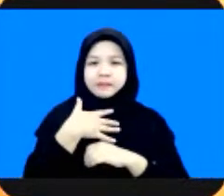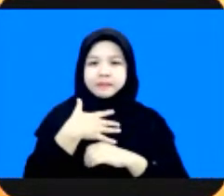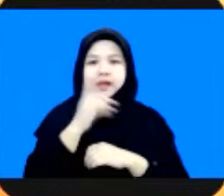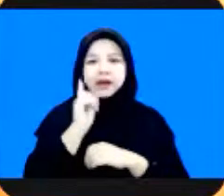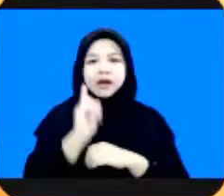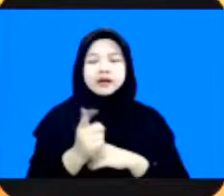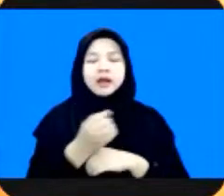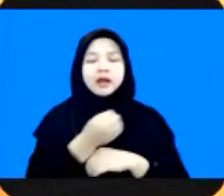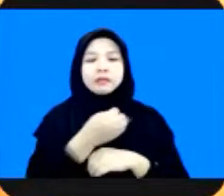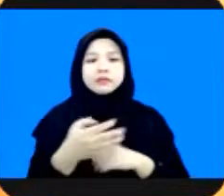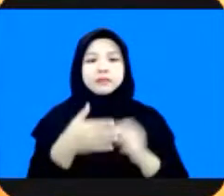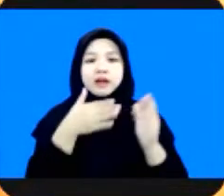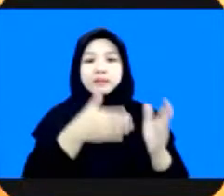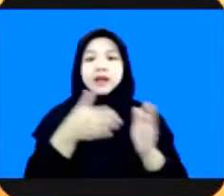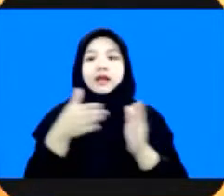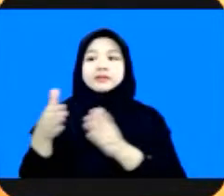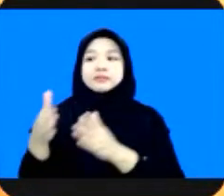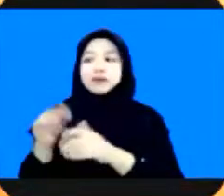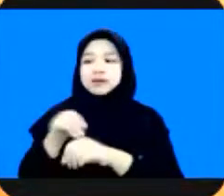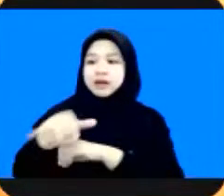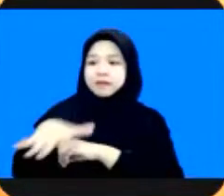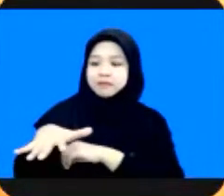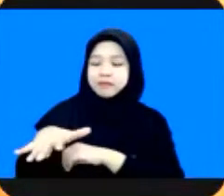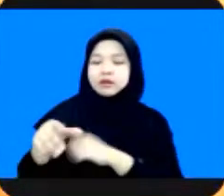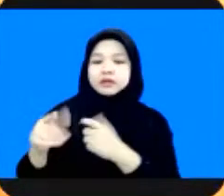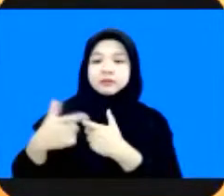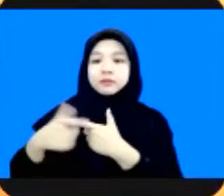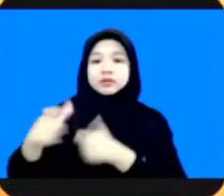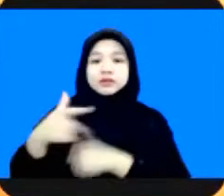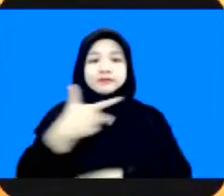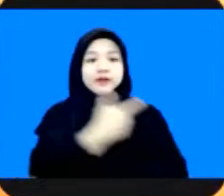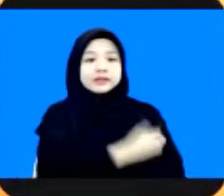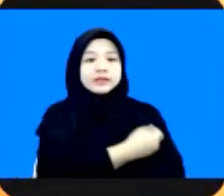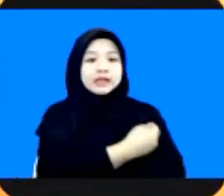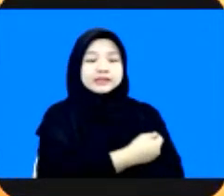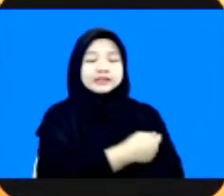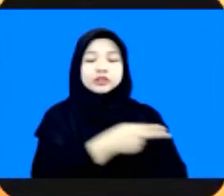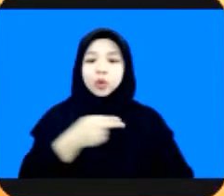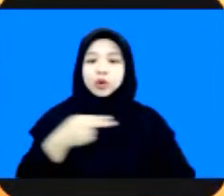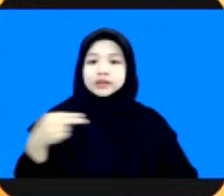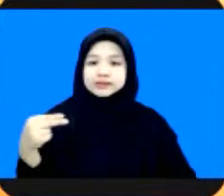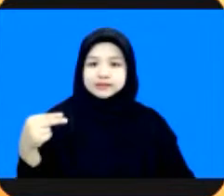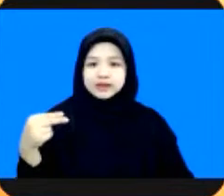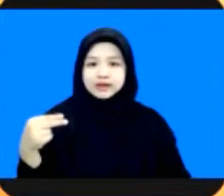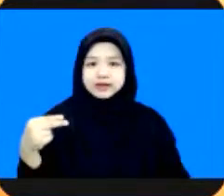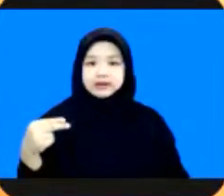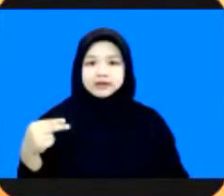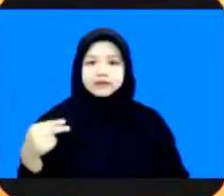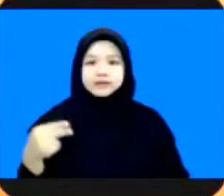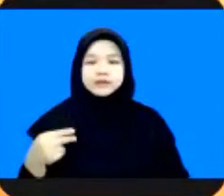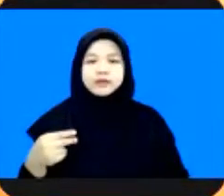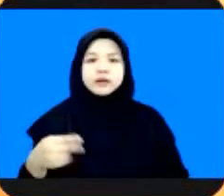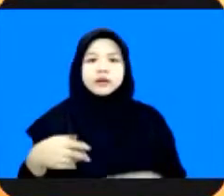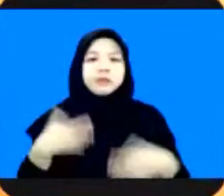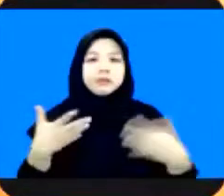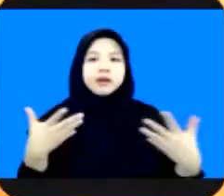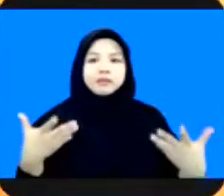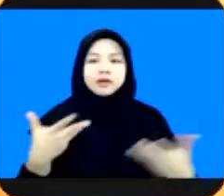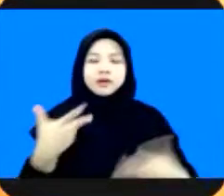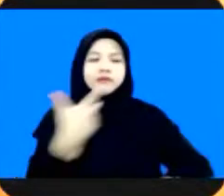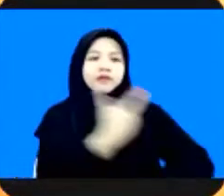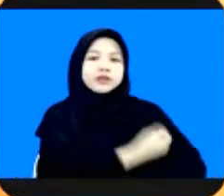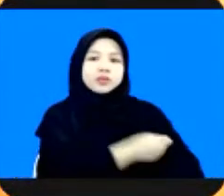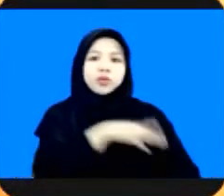COVID-19 vaccines in Indonesia, but also on routine immunization for children. In the